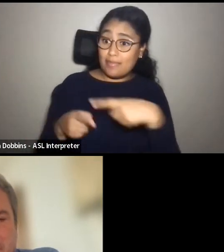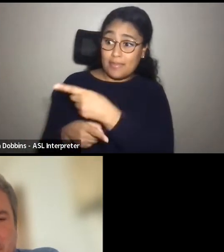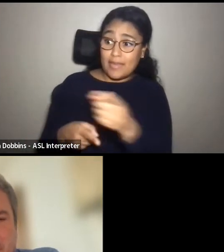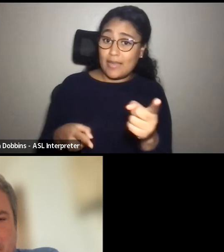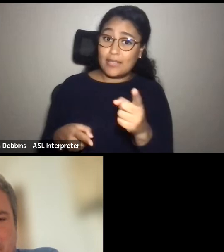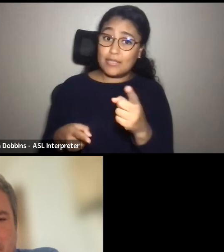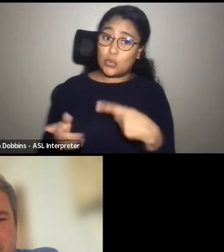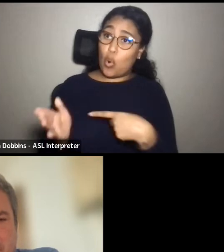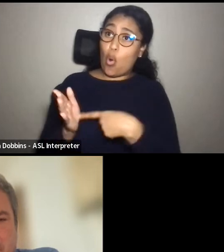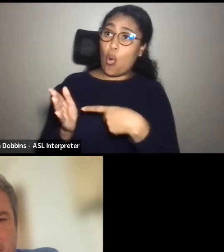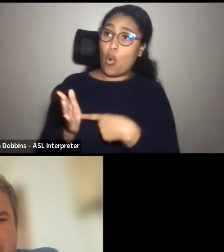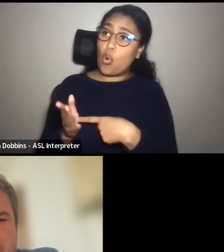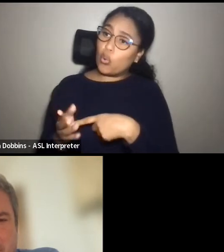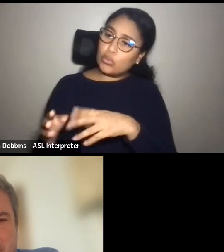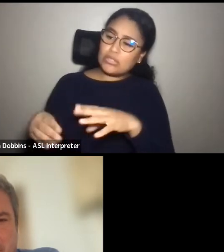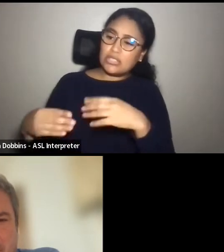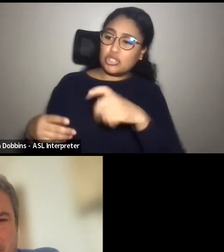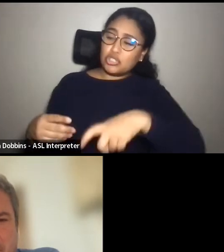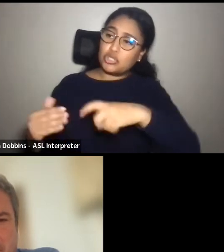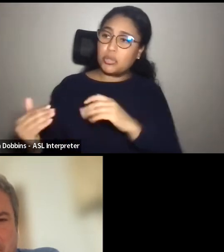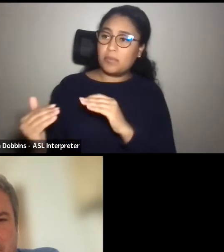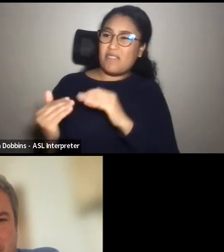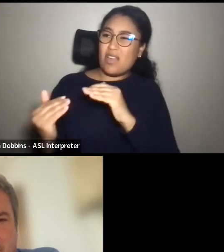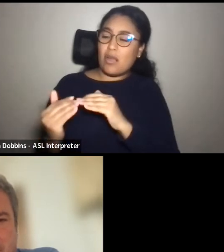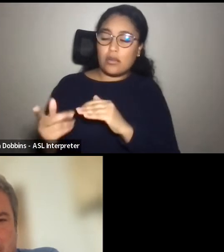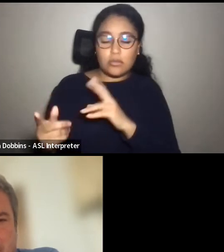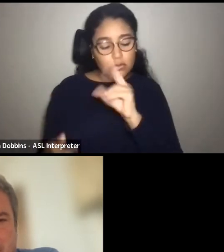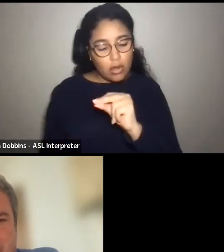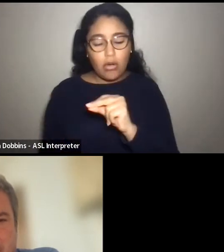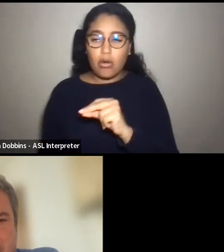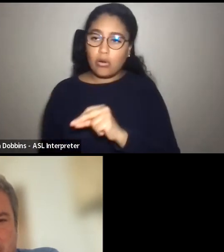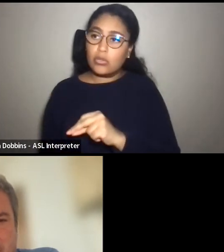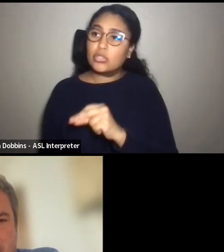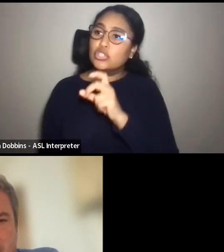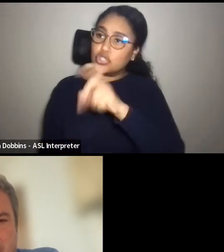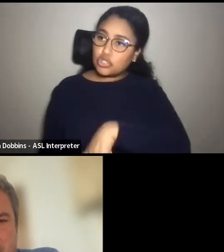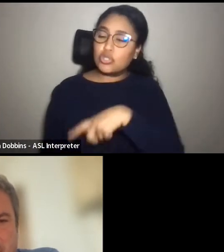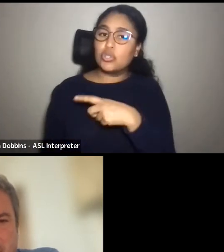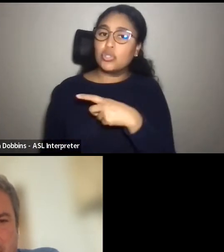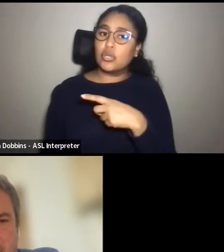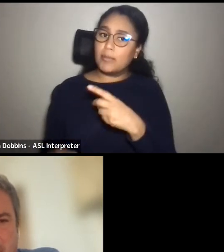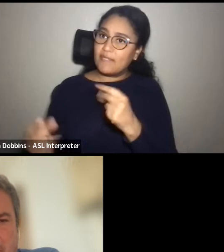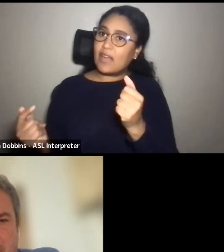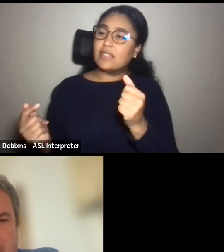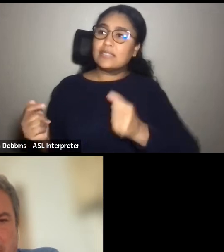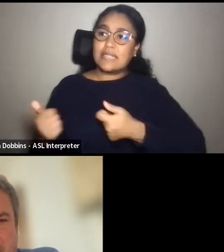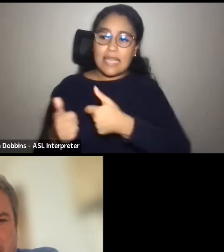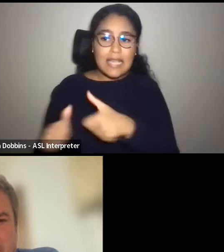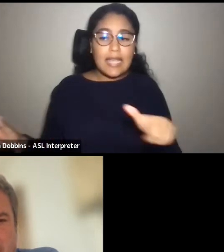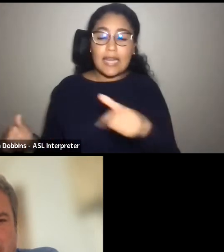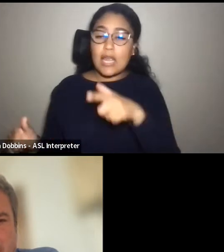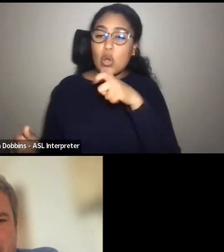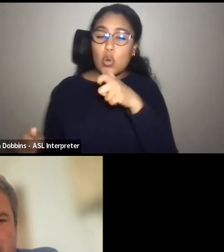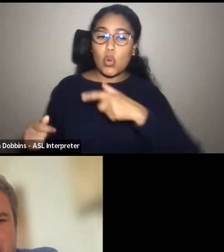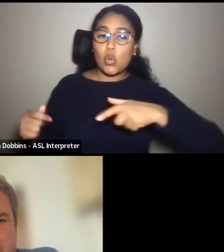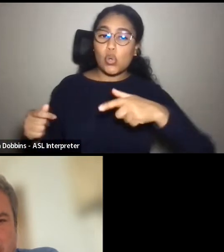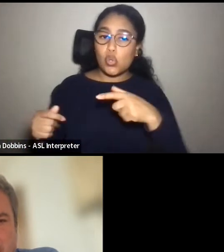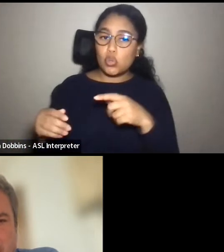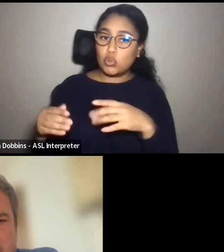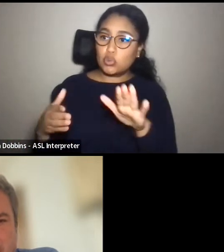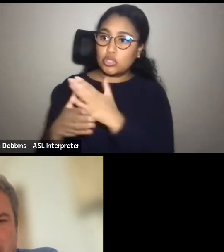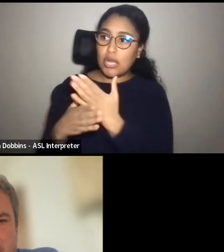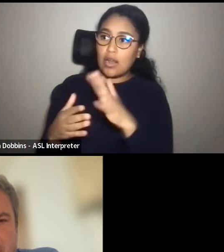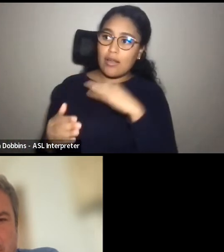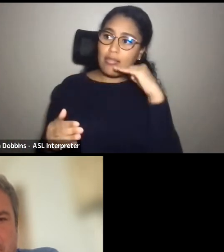were earned or deserve legitimacy. Be swift and on point with disciplinary action against anyone who spread lies, bullies,